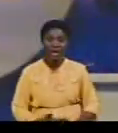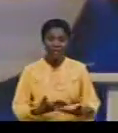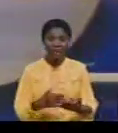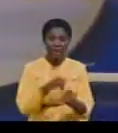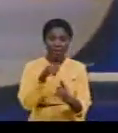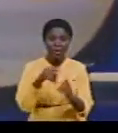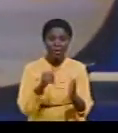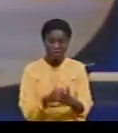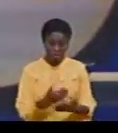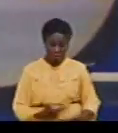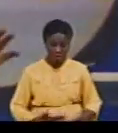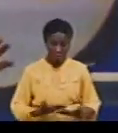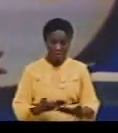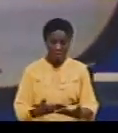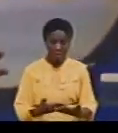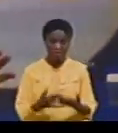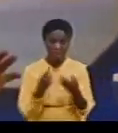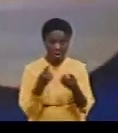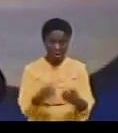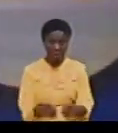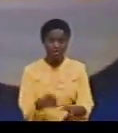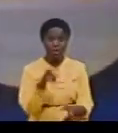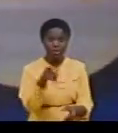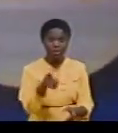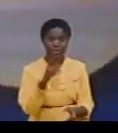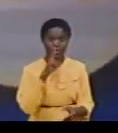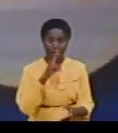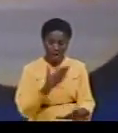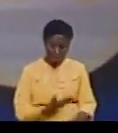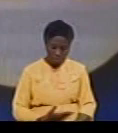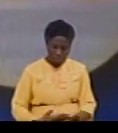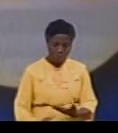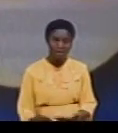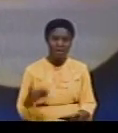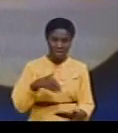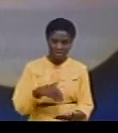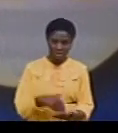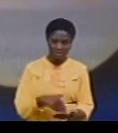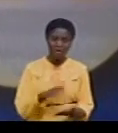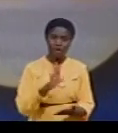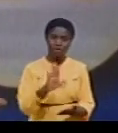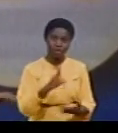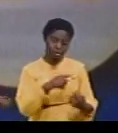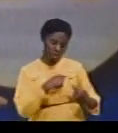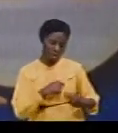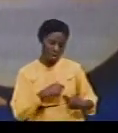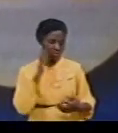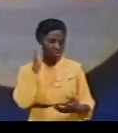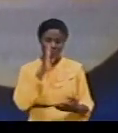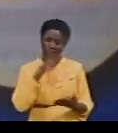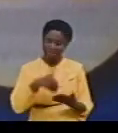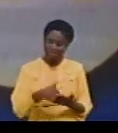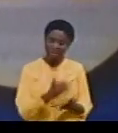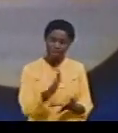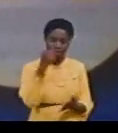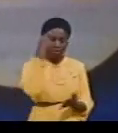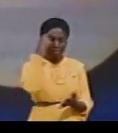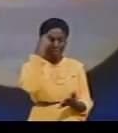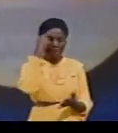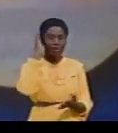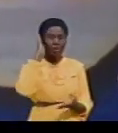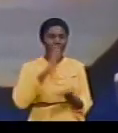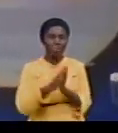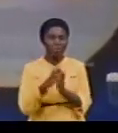place, you are born again. Your heart will be fresh. Your mind will be